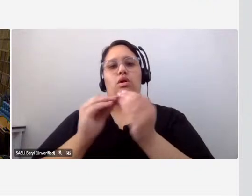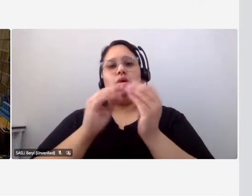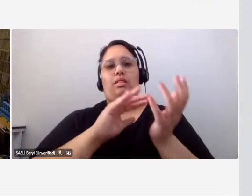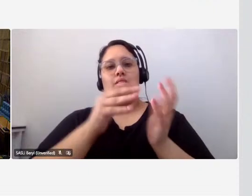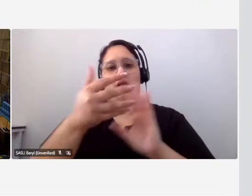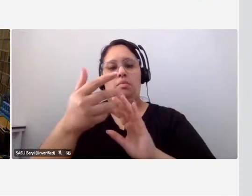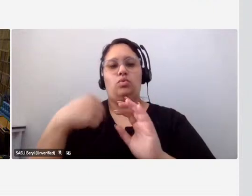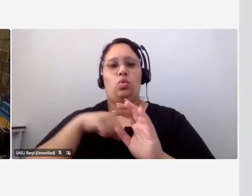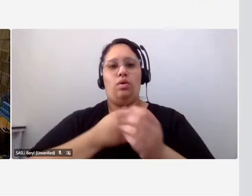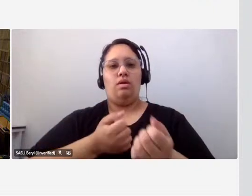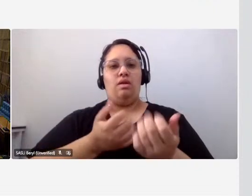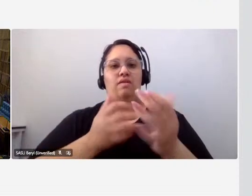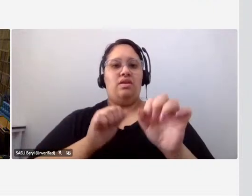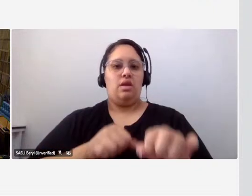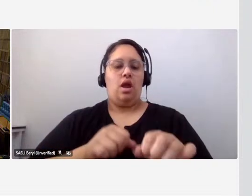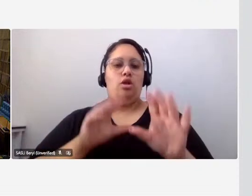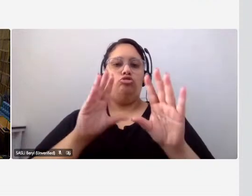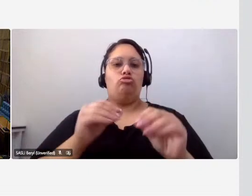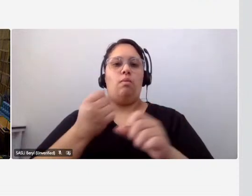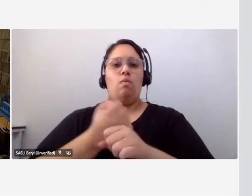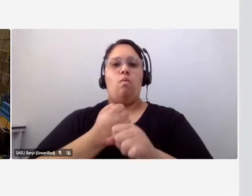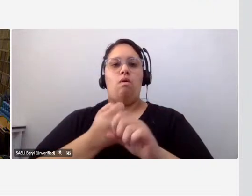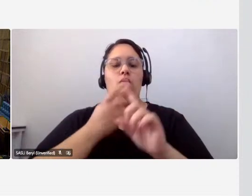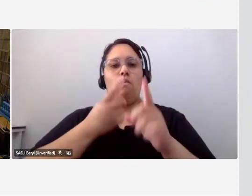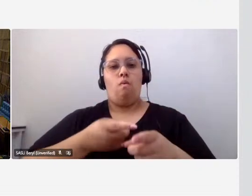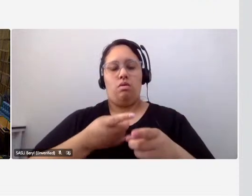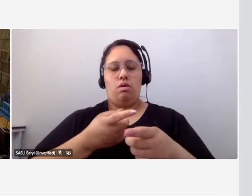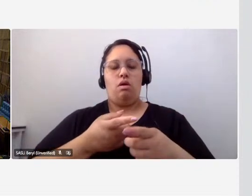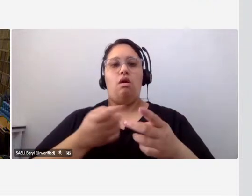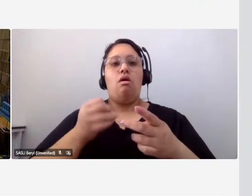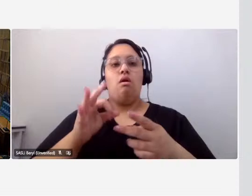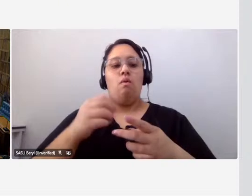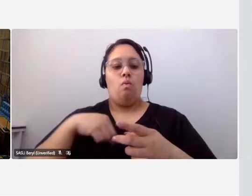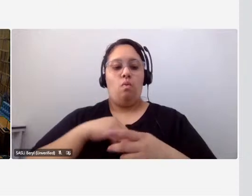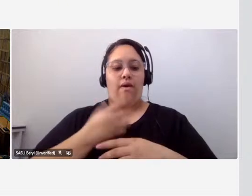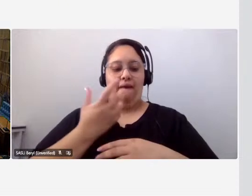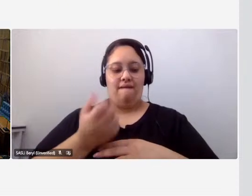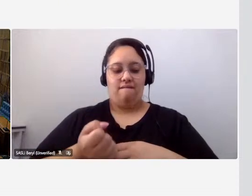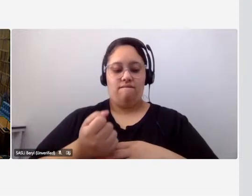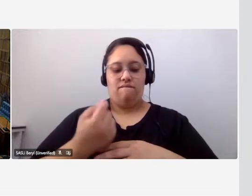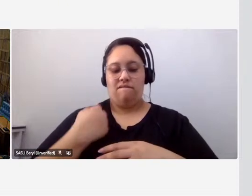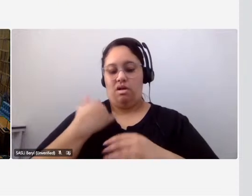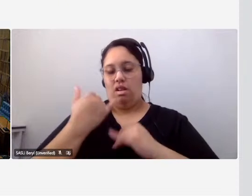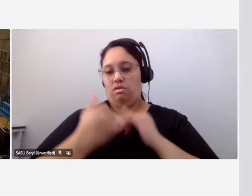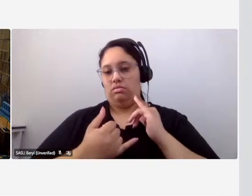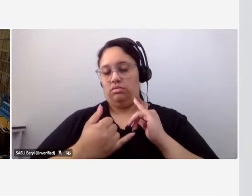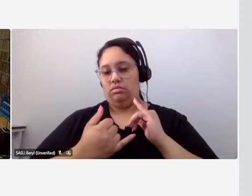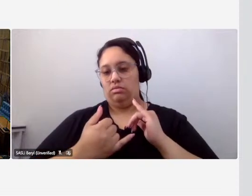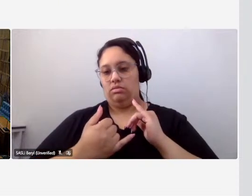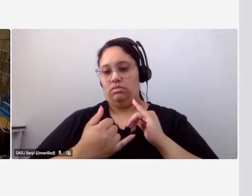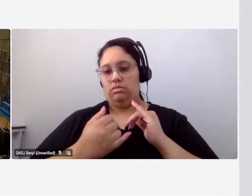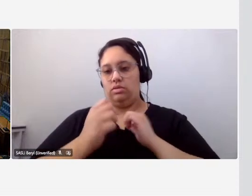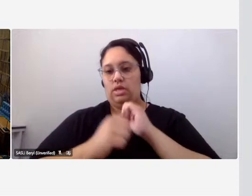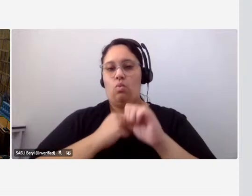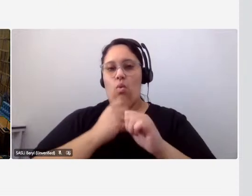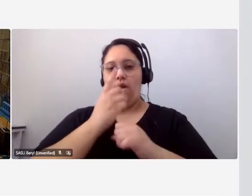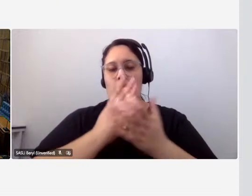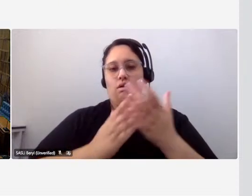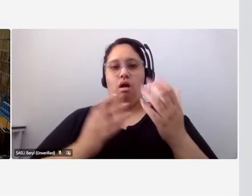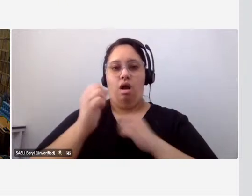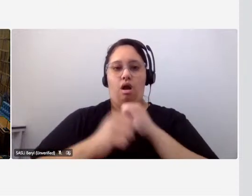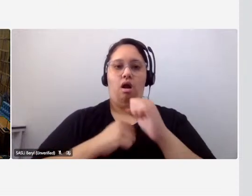can issue a stop works order. We have, in the last year and a half or